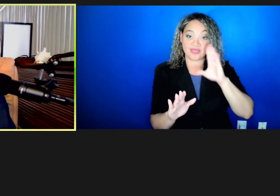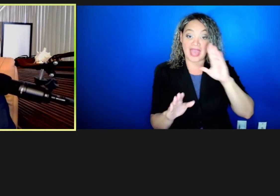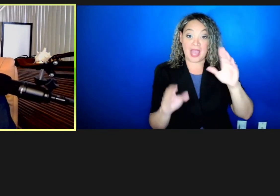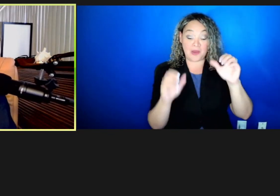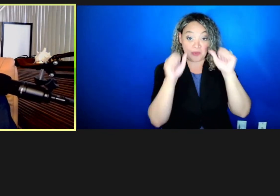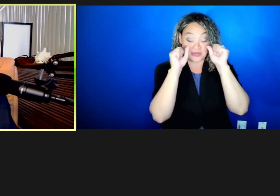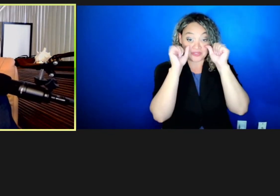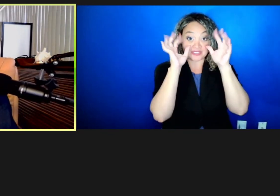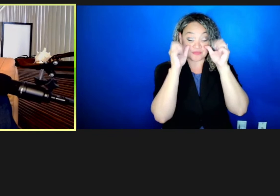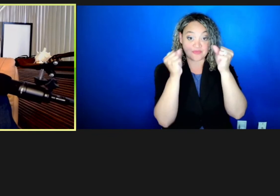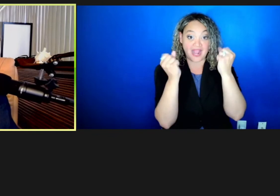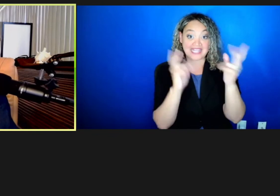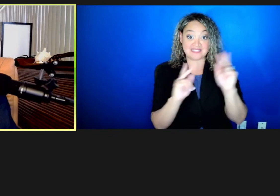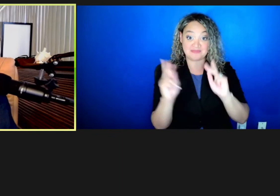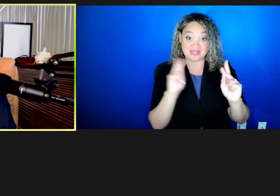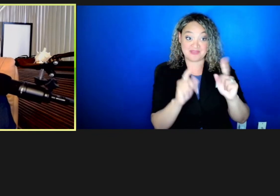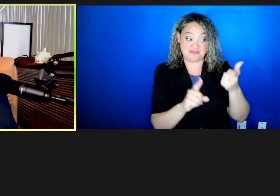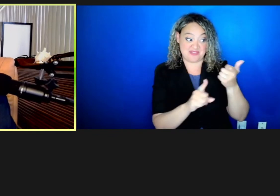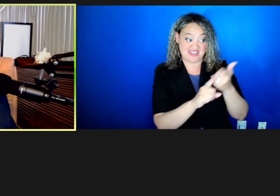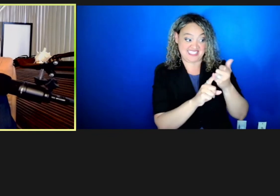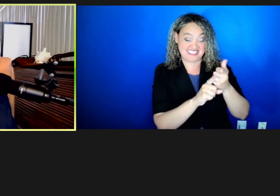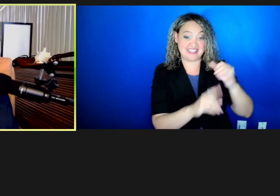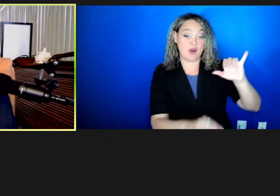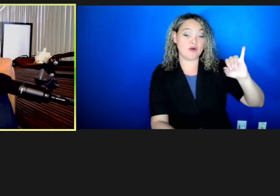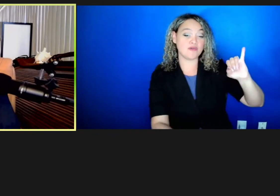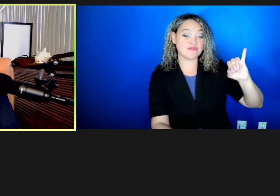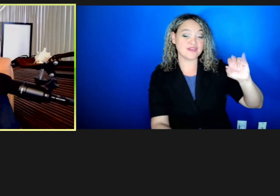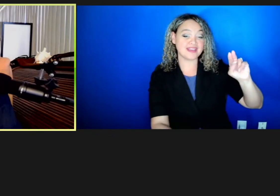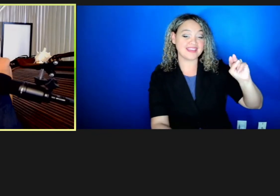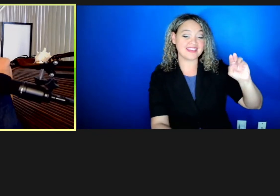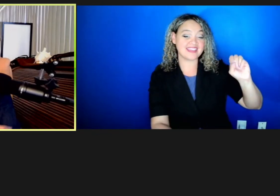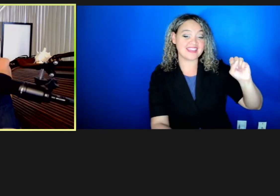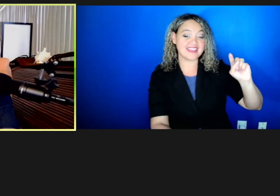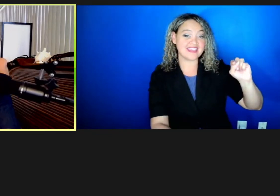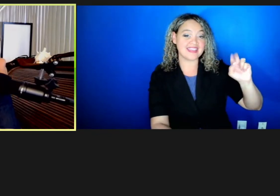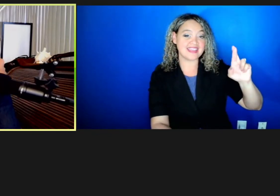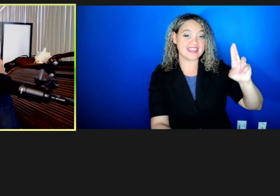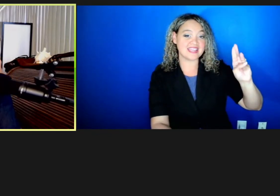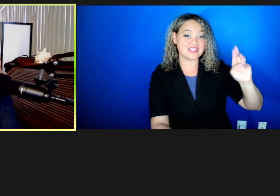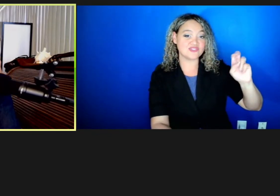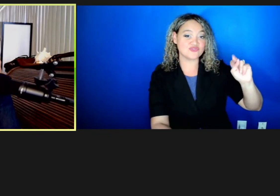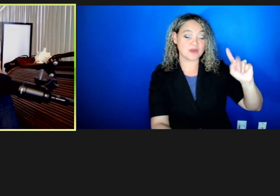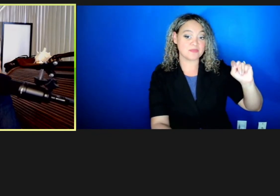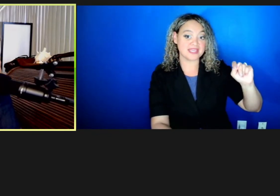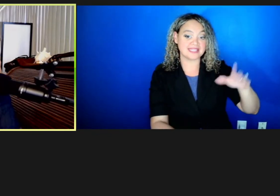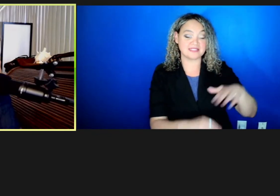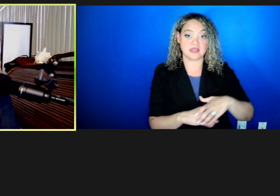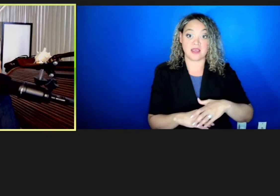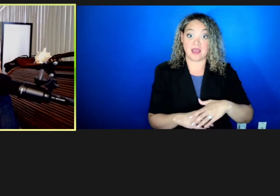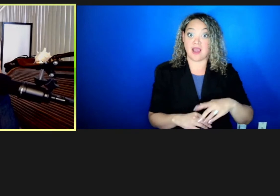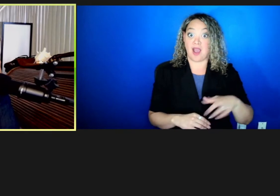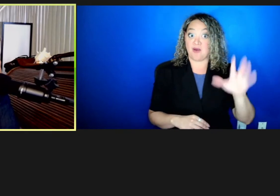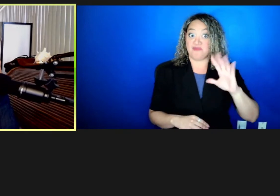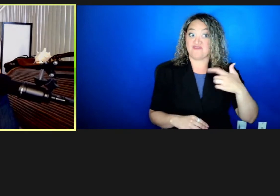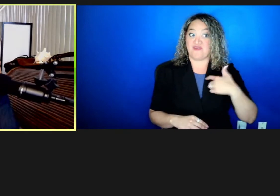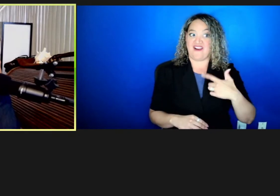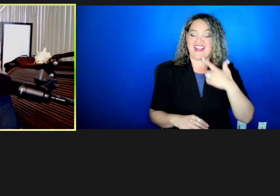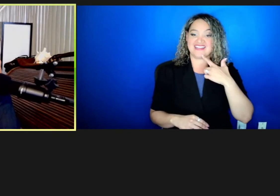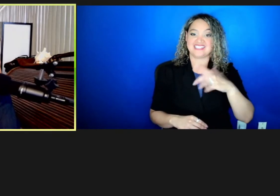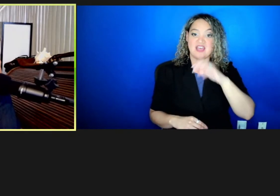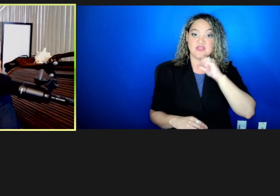lot of people that it is an instrument. You know, I used to say that the oldest instrument on the planet